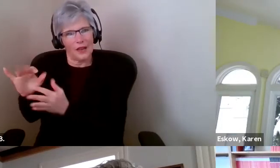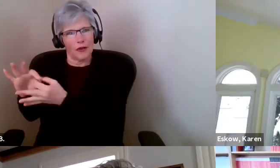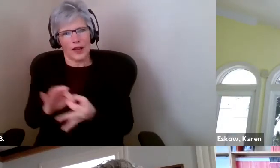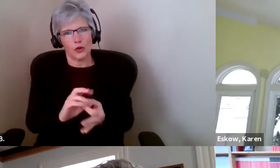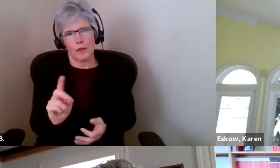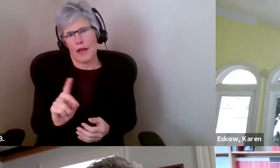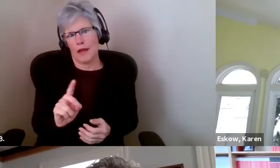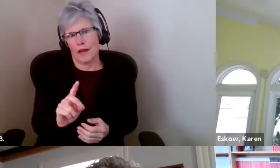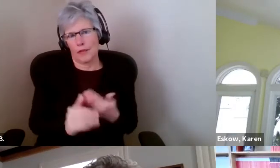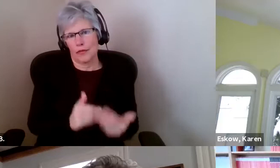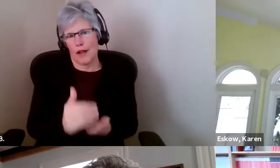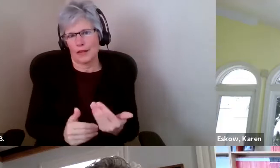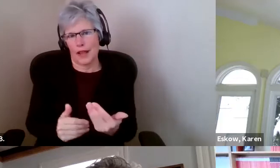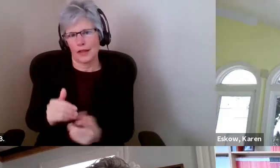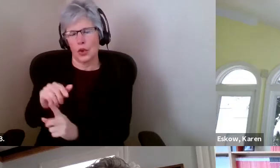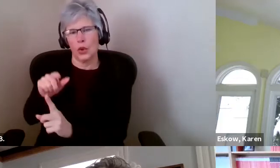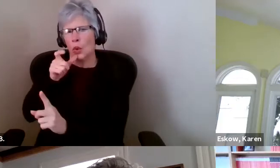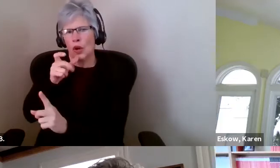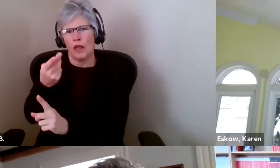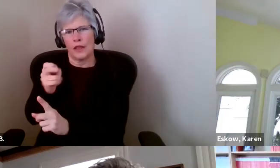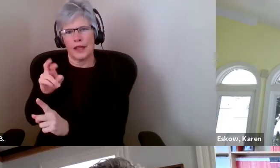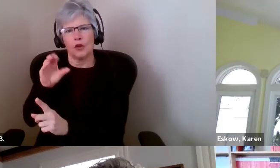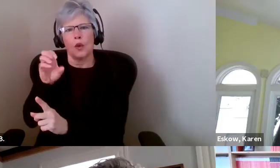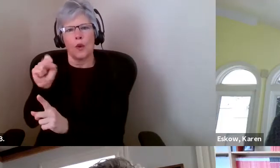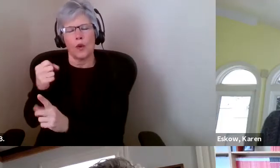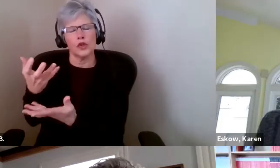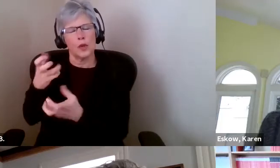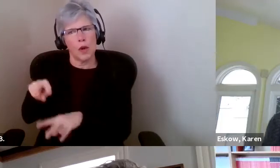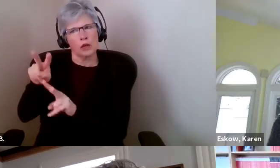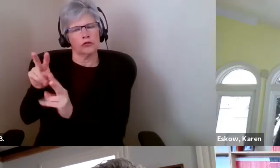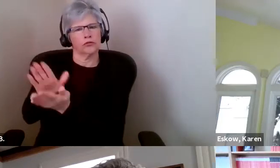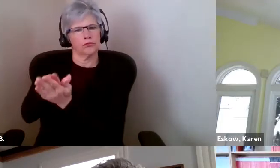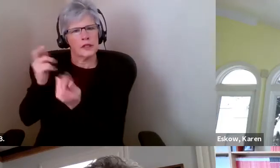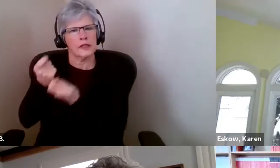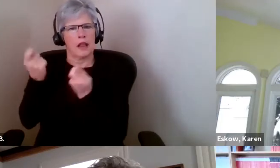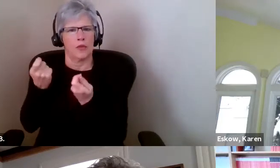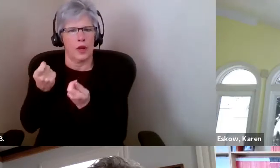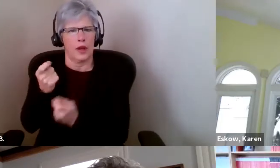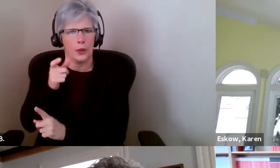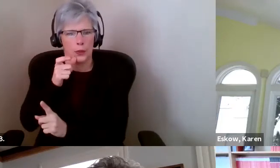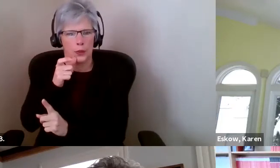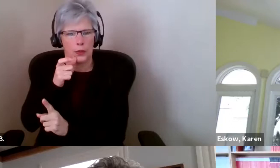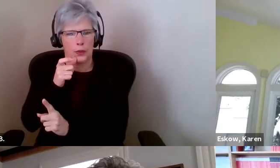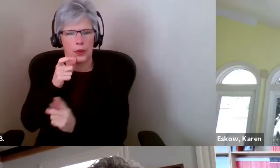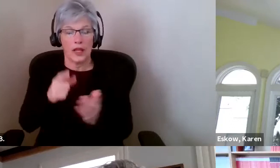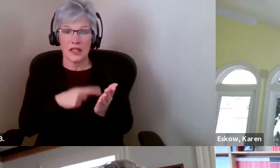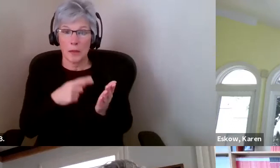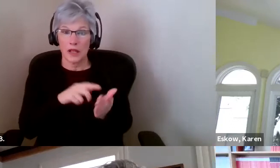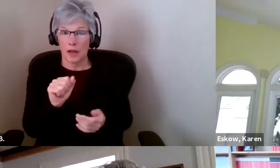heroes that we want to celebrate, sometimes the anti-heroes, we want to at